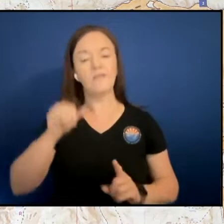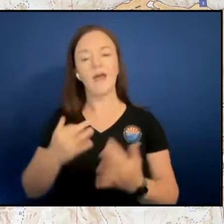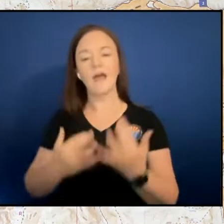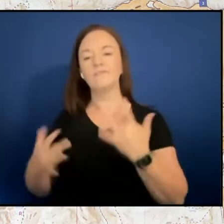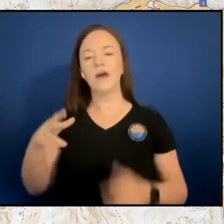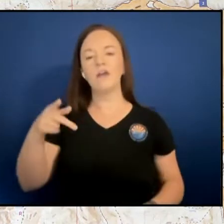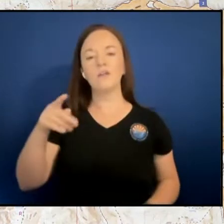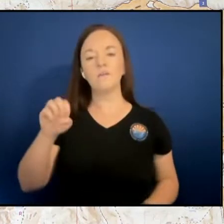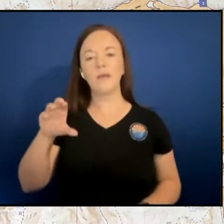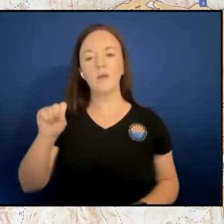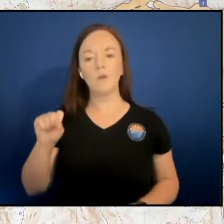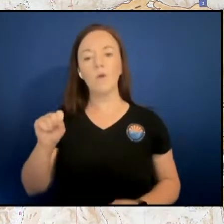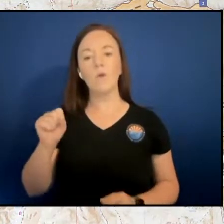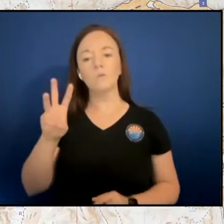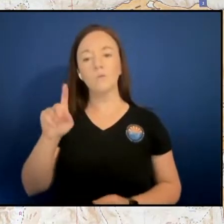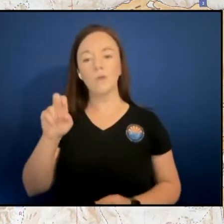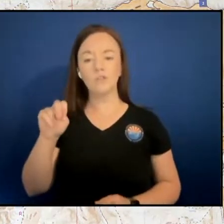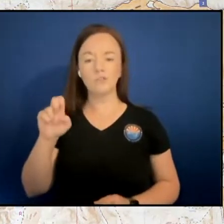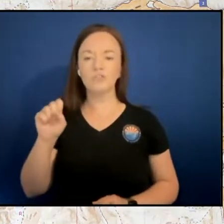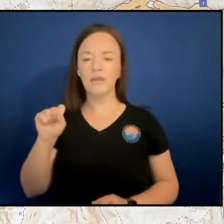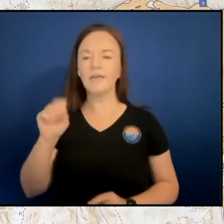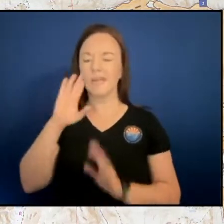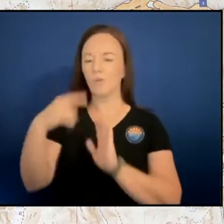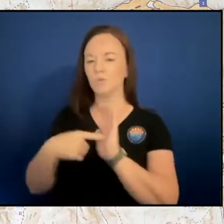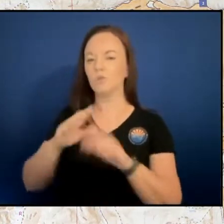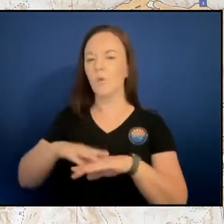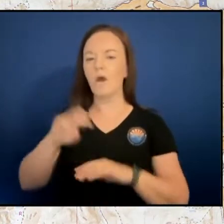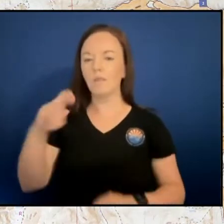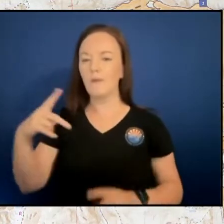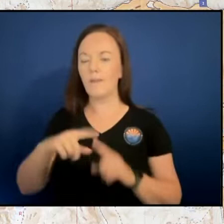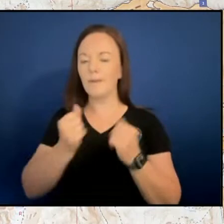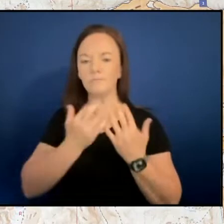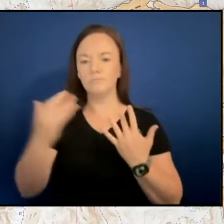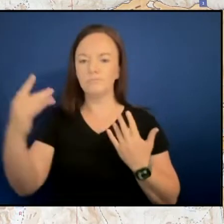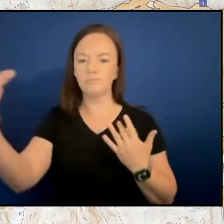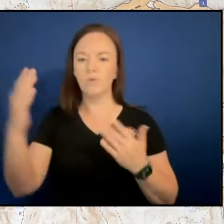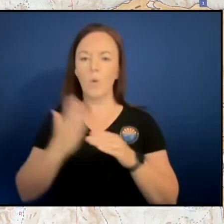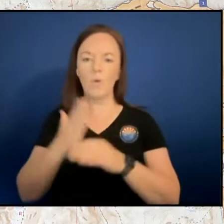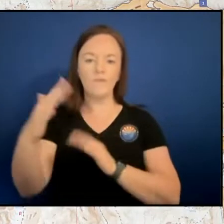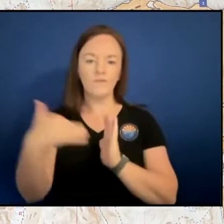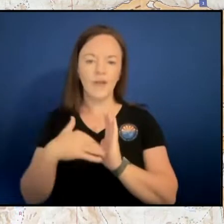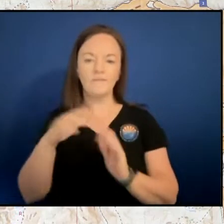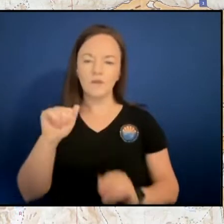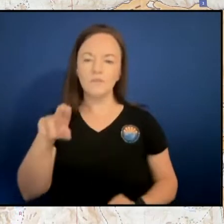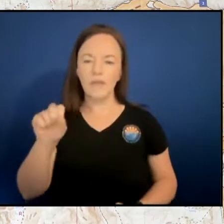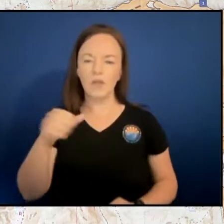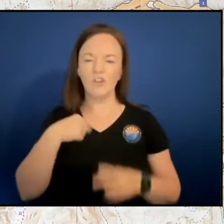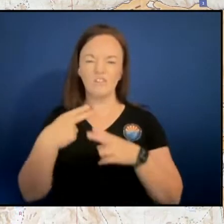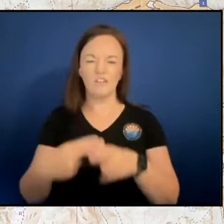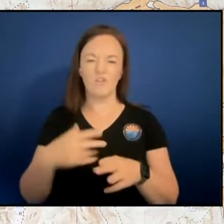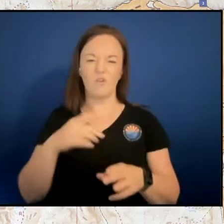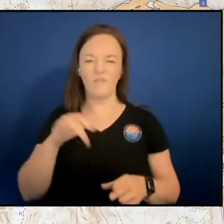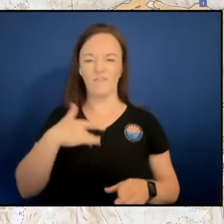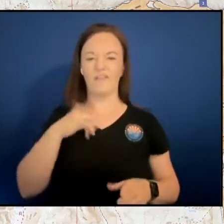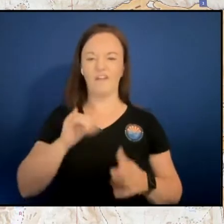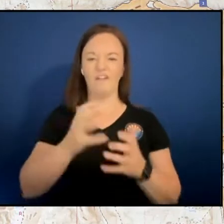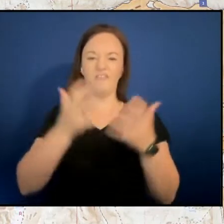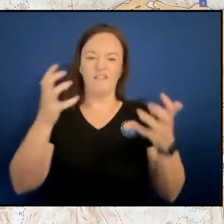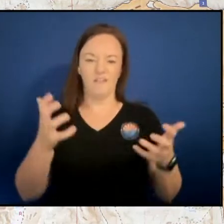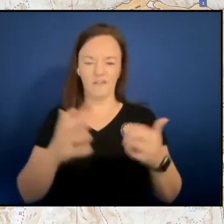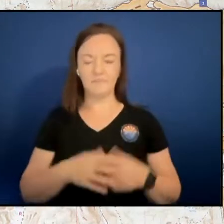grew a lot. It grew over 5,000 acres. I would call that a lot. And it moved west